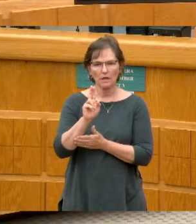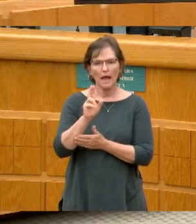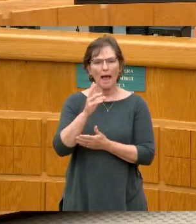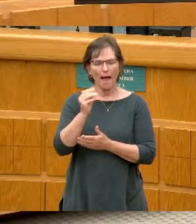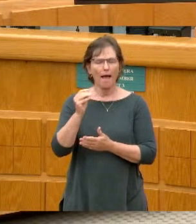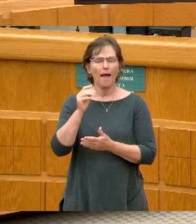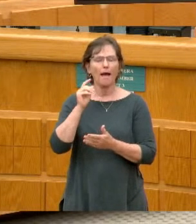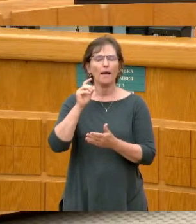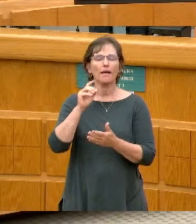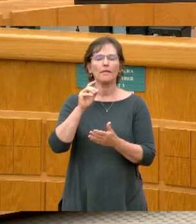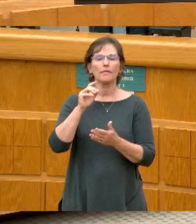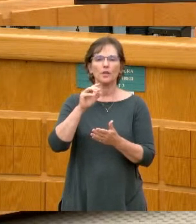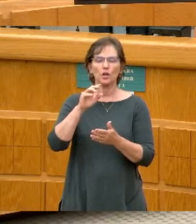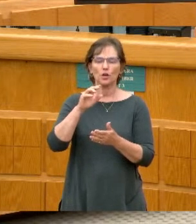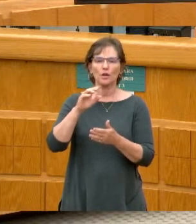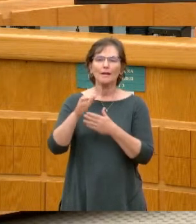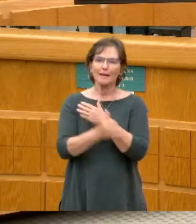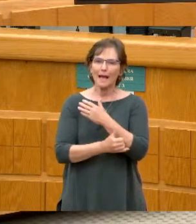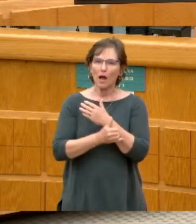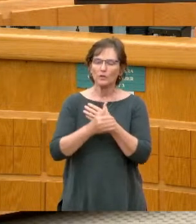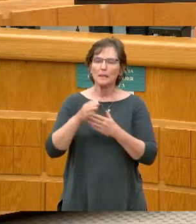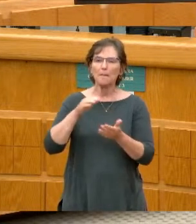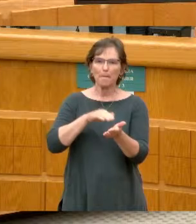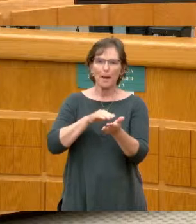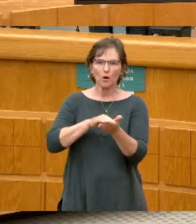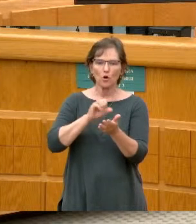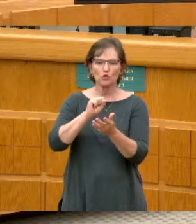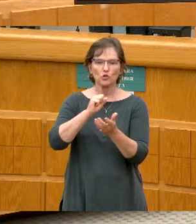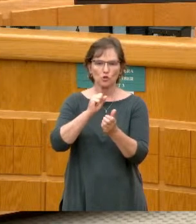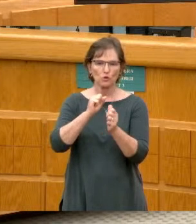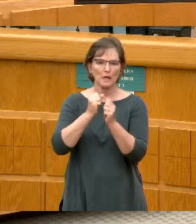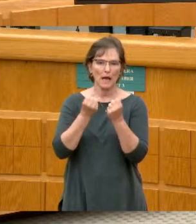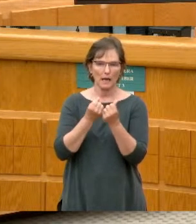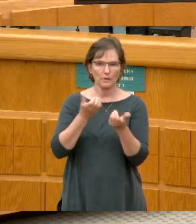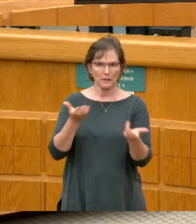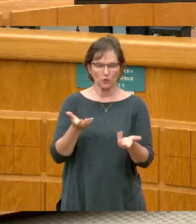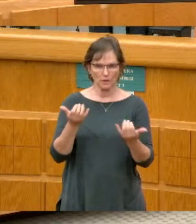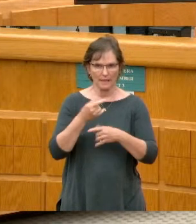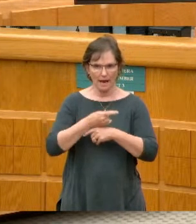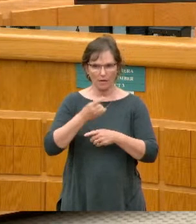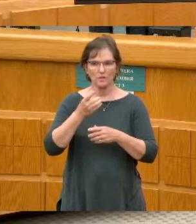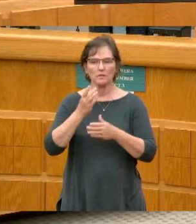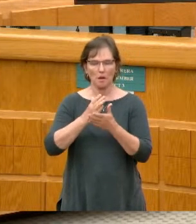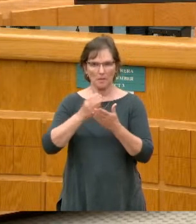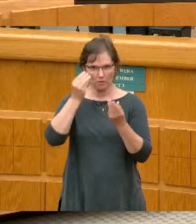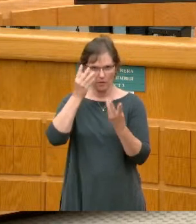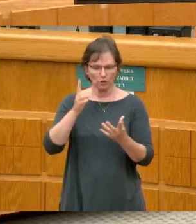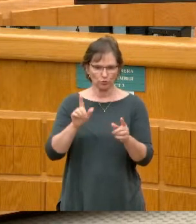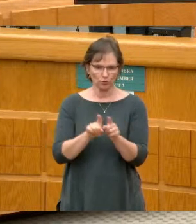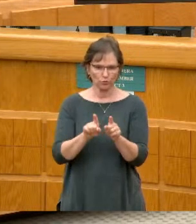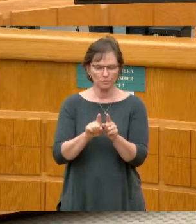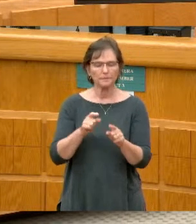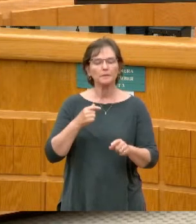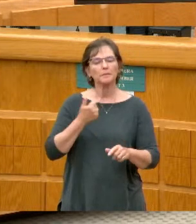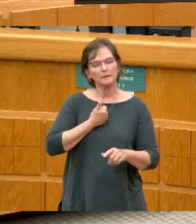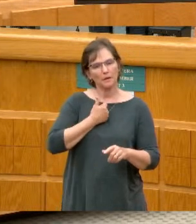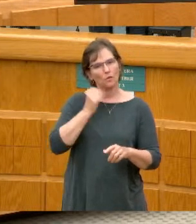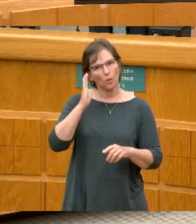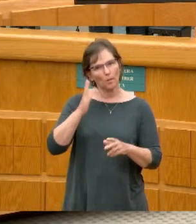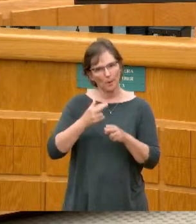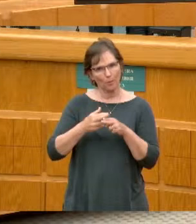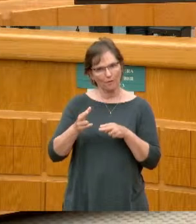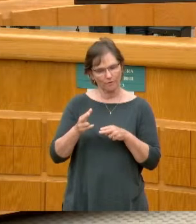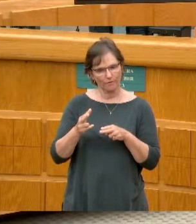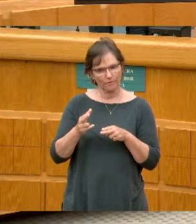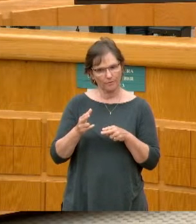Byrd will be coming in and giving some information. But before he comes, Nueces County Medical